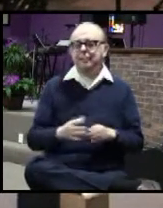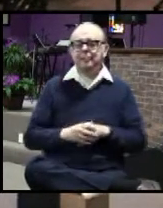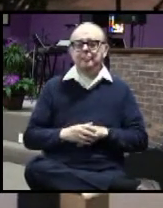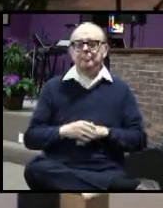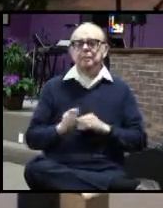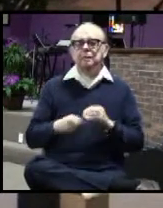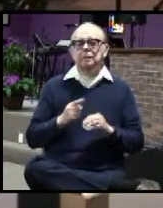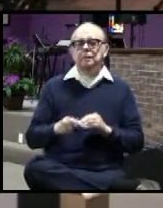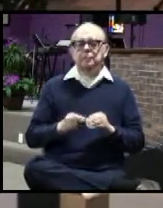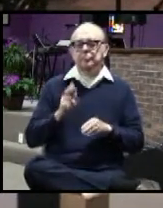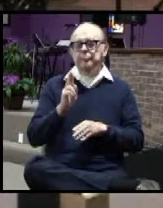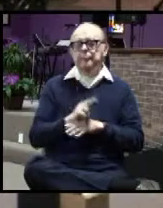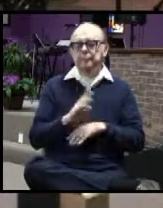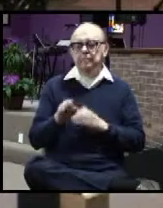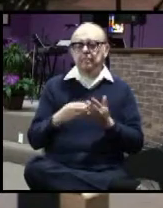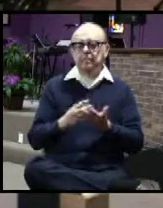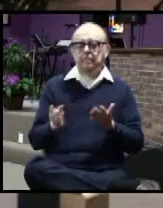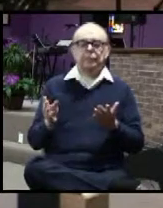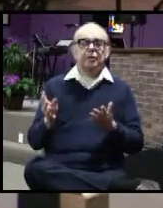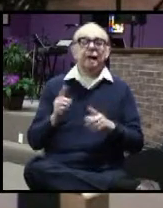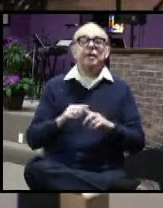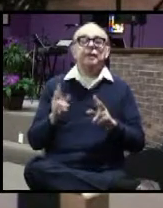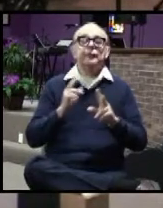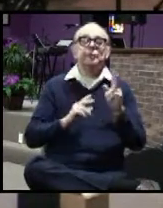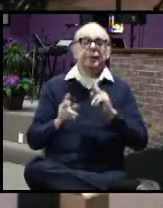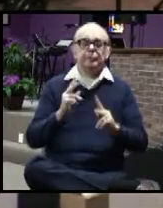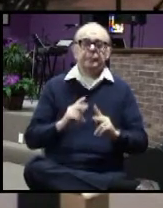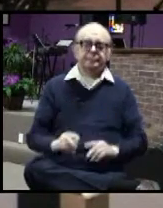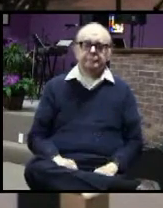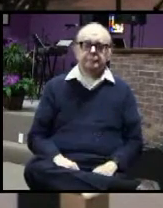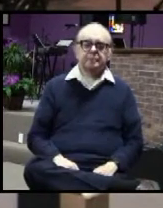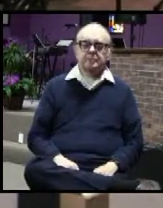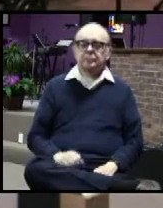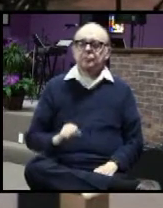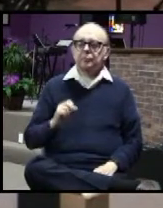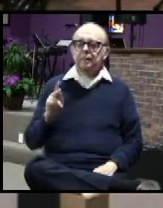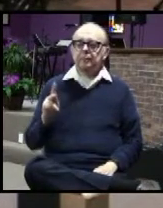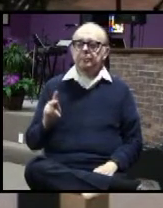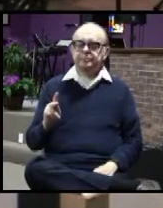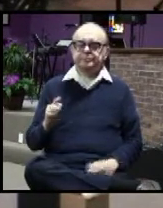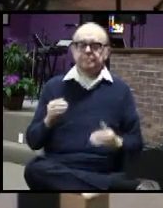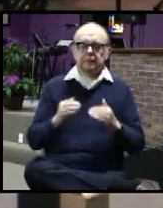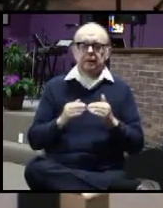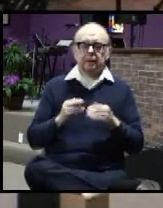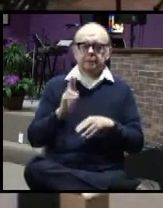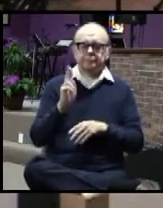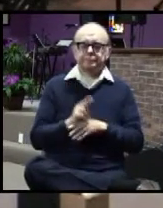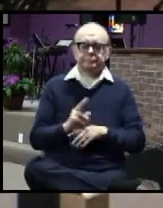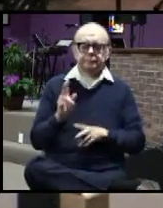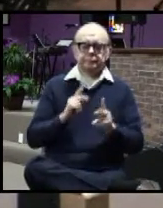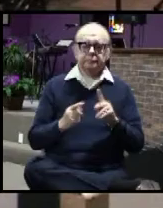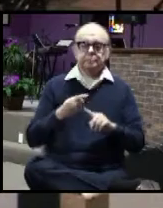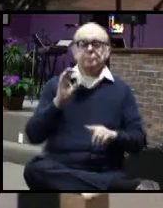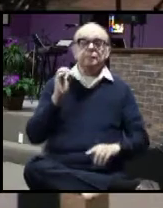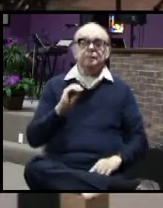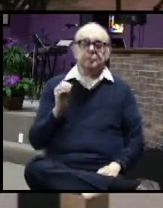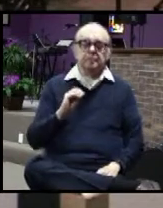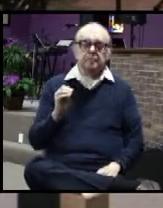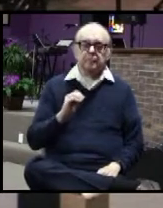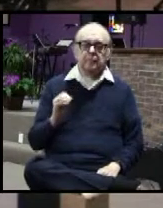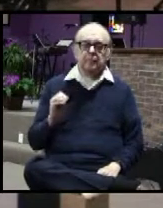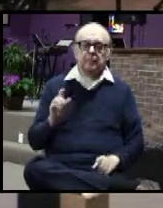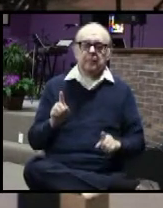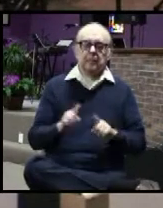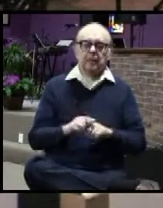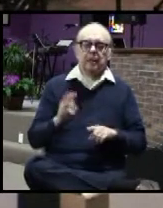about using all kinds of people. Okay? He can even use people from Ohio, as weird and